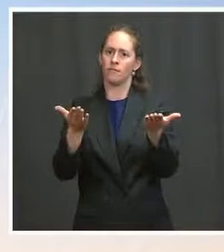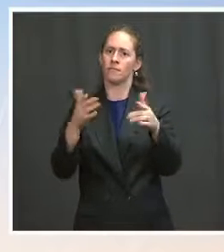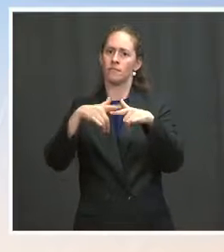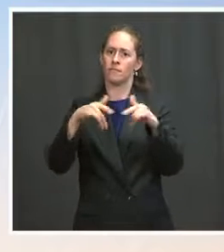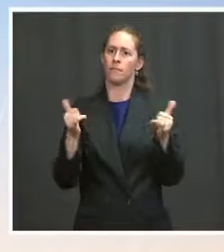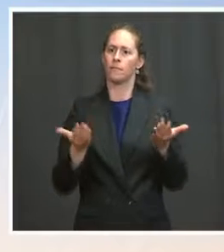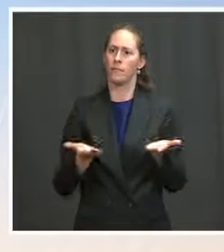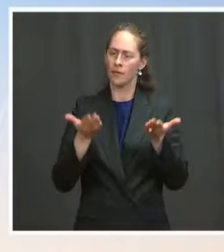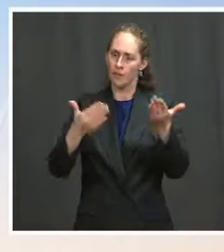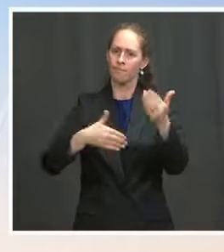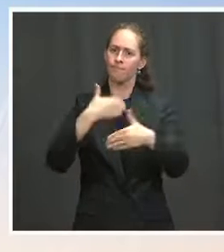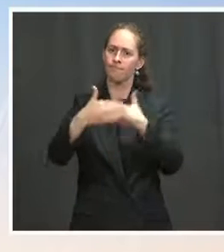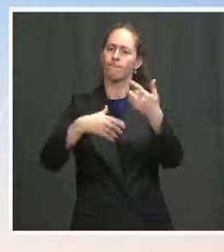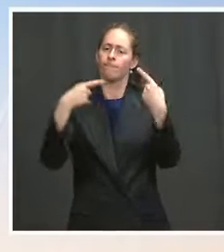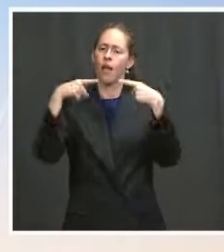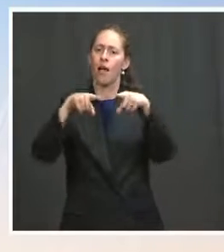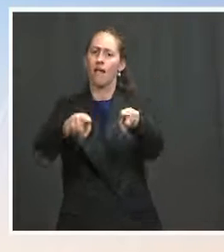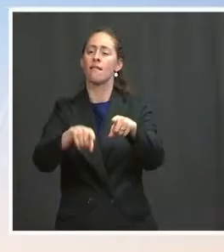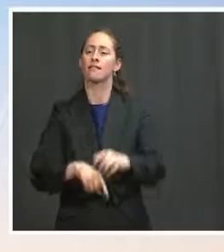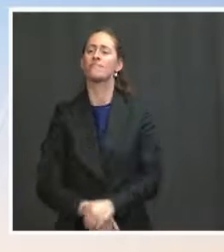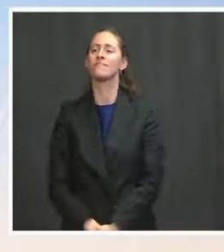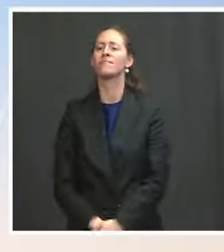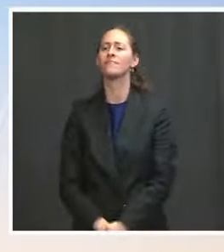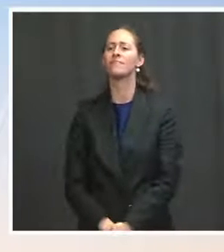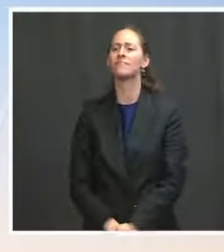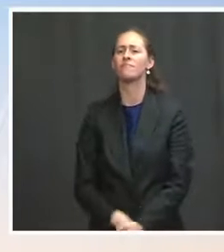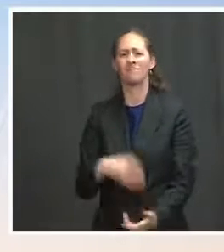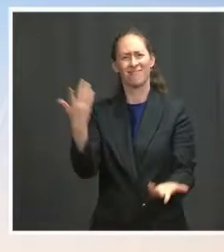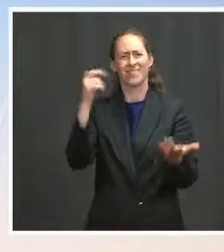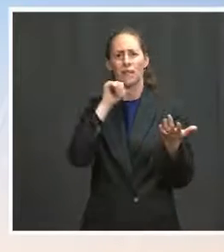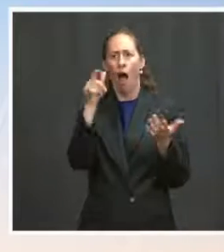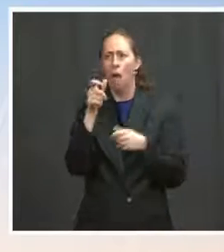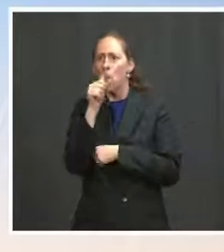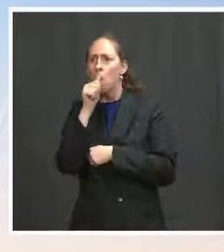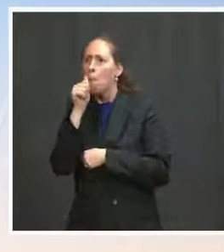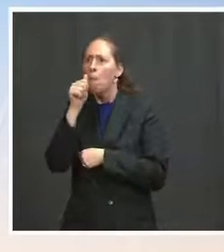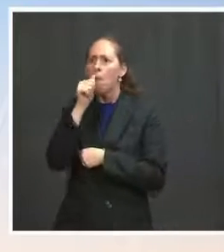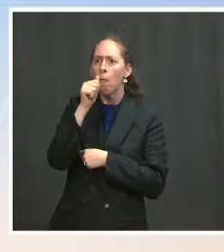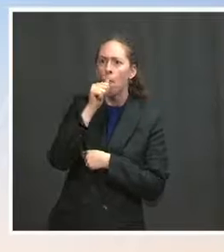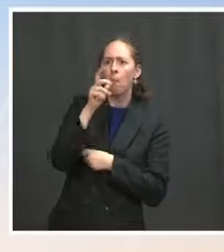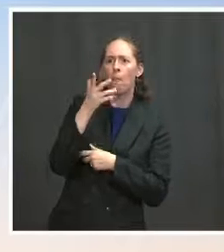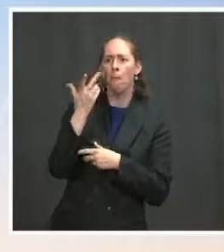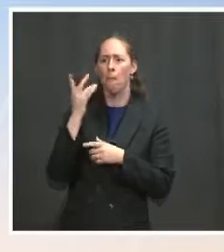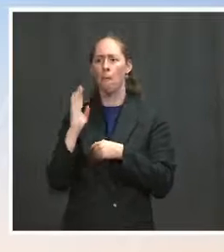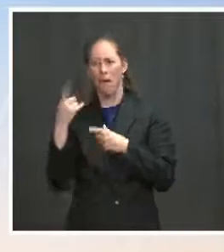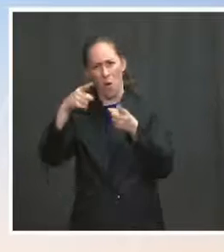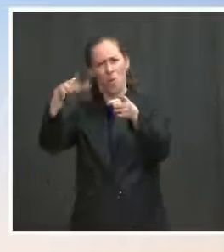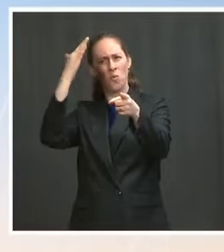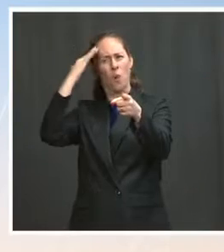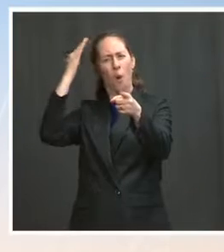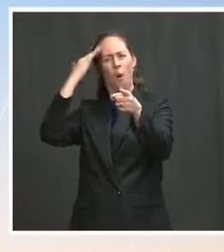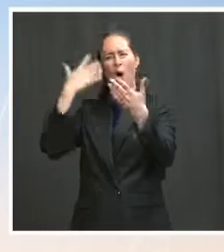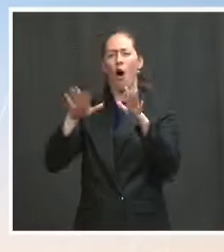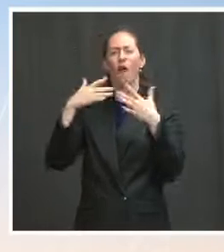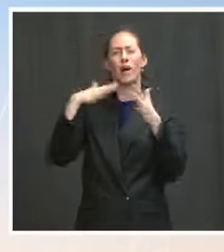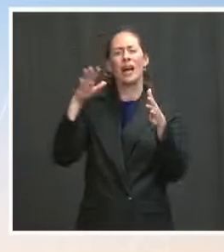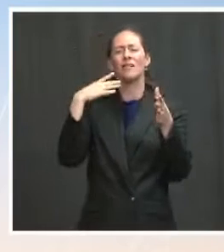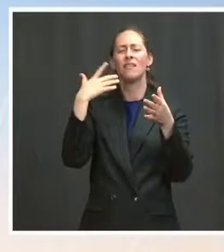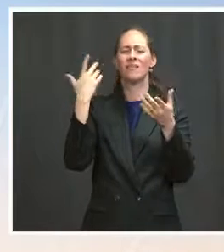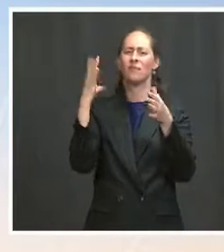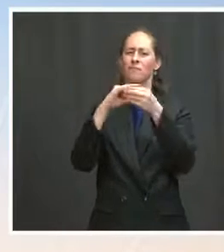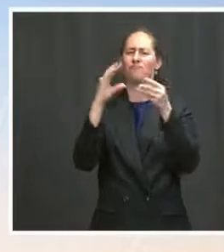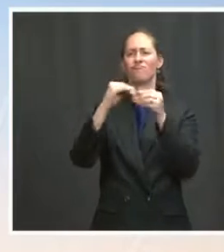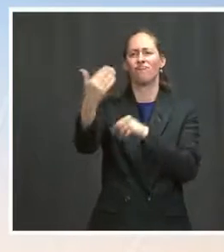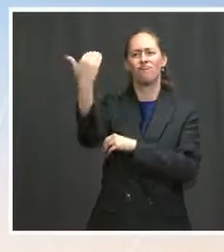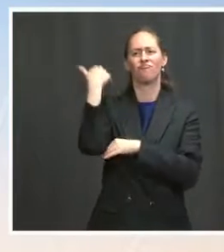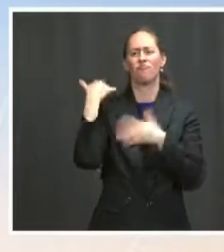what's happening. That hasn't been a secret. He hasn't said it quietly. He hasn't even whispered it. He said it very much out loud to all of you, as we have said